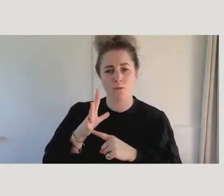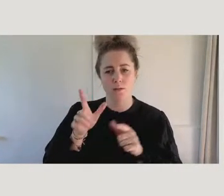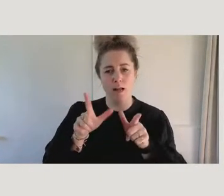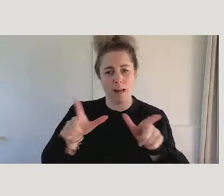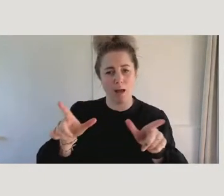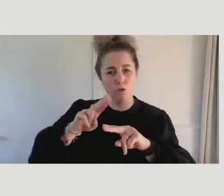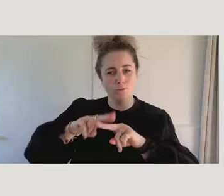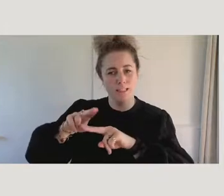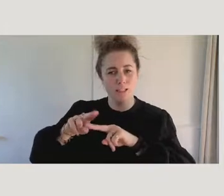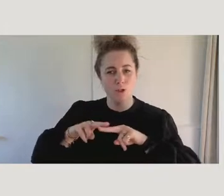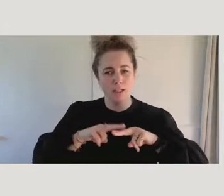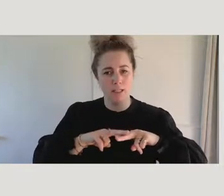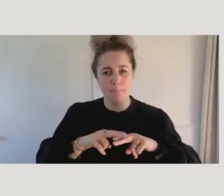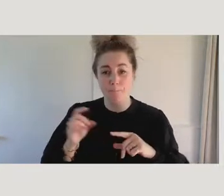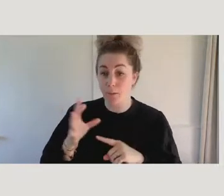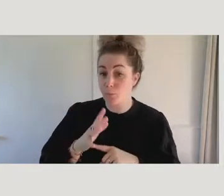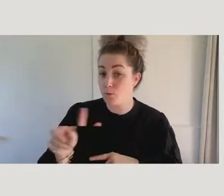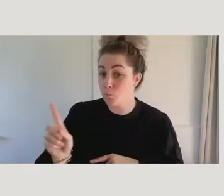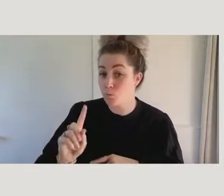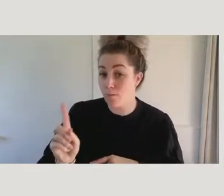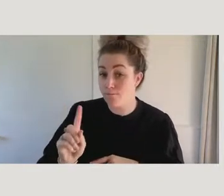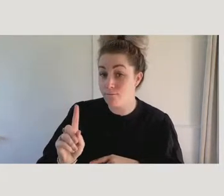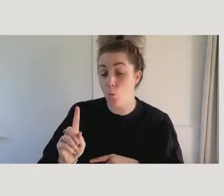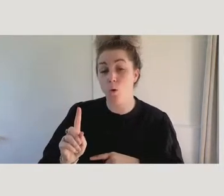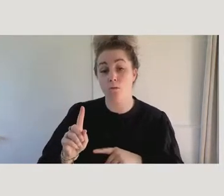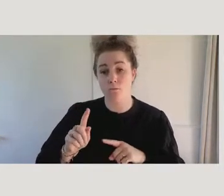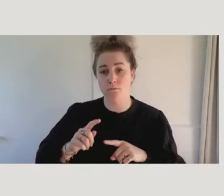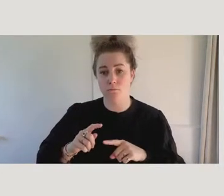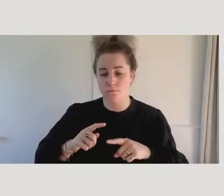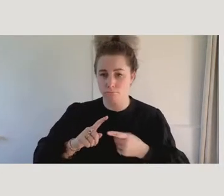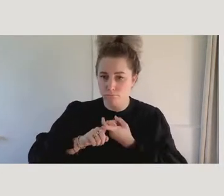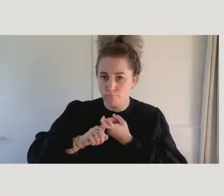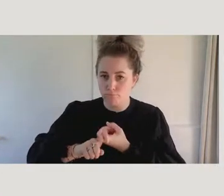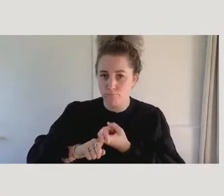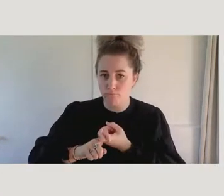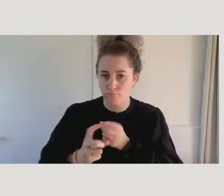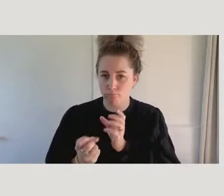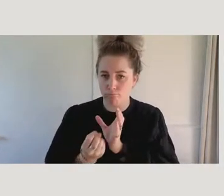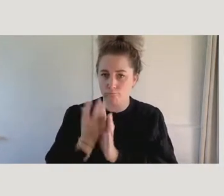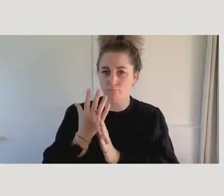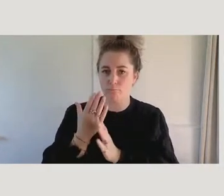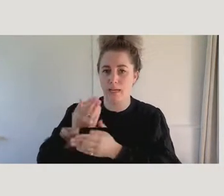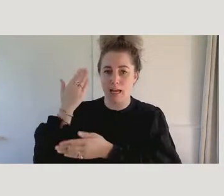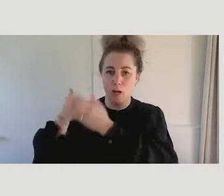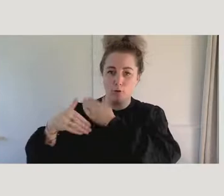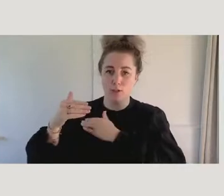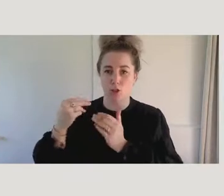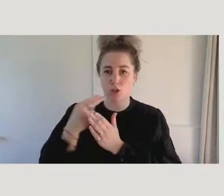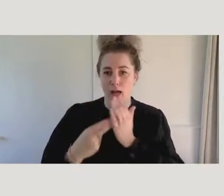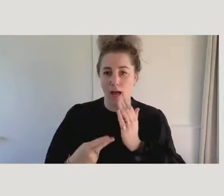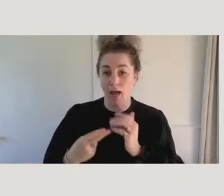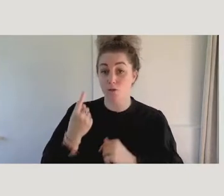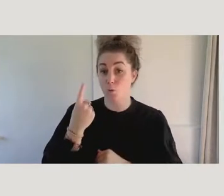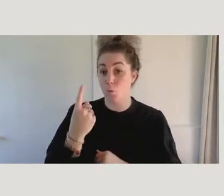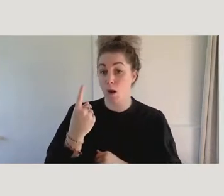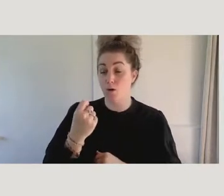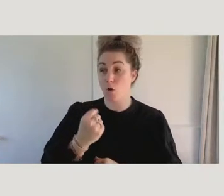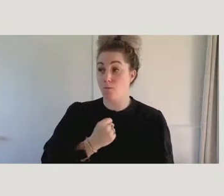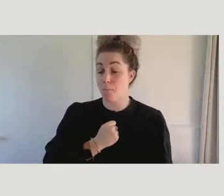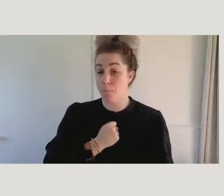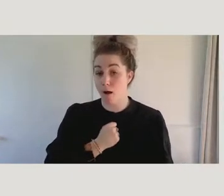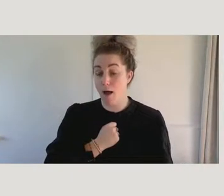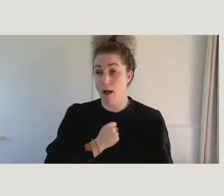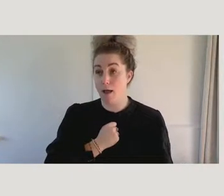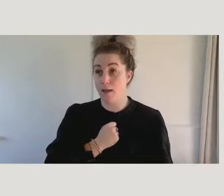was for the maintenance and growth of our heritage Arts and one of my